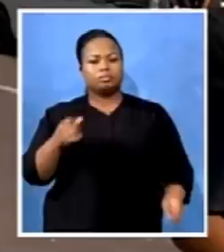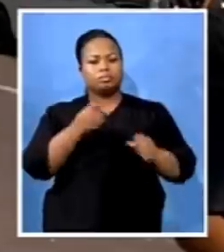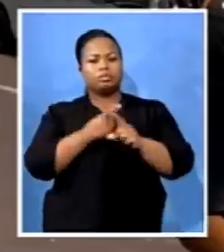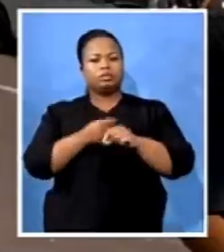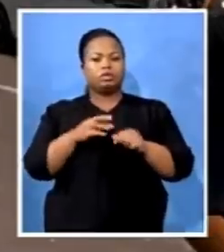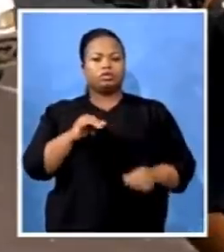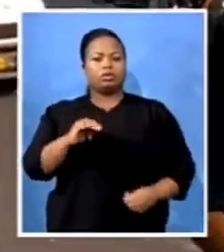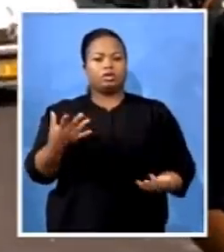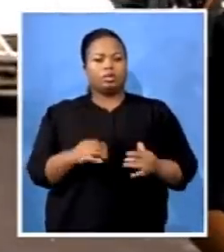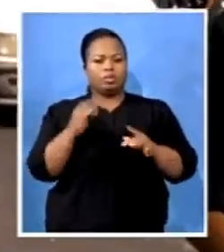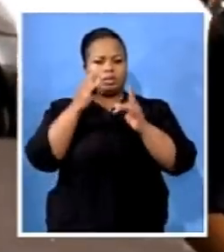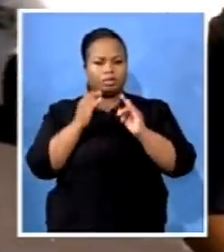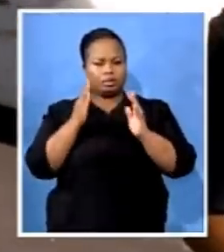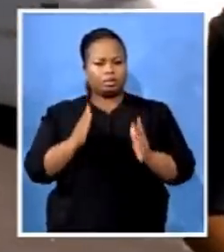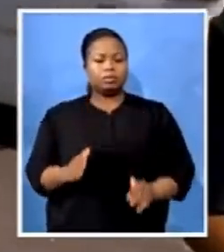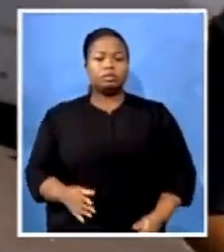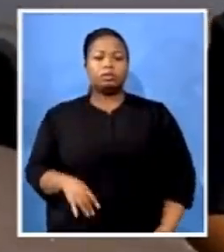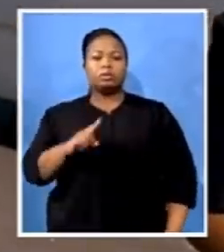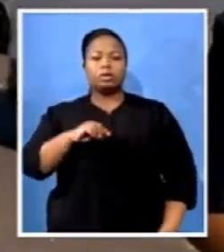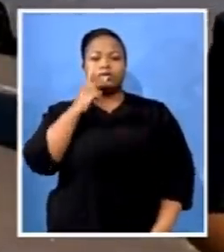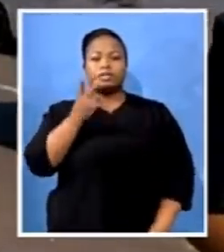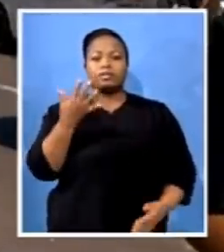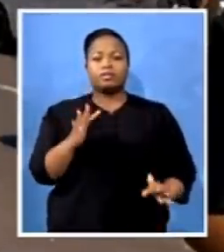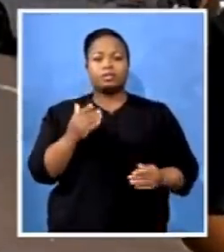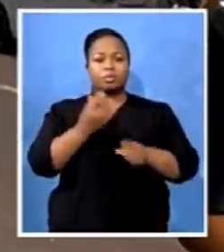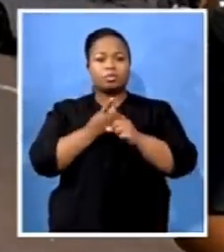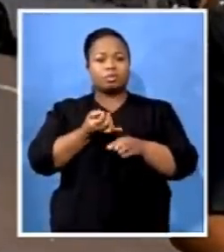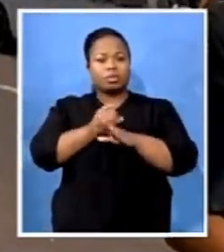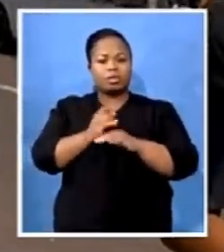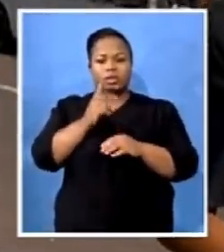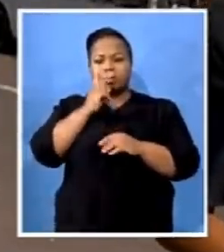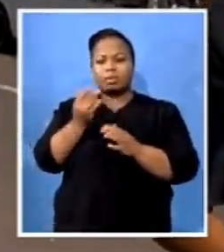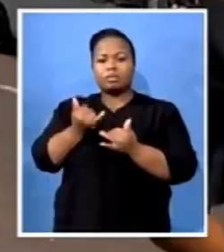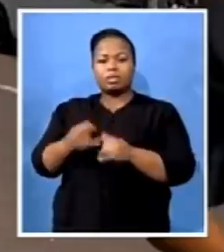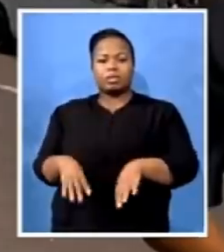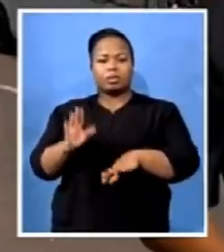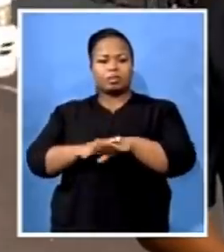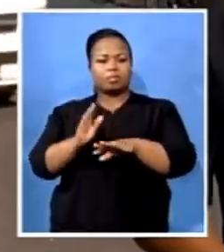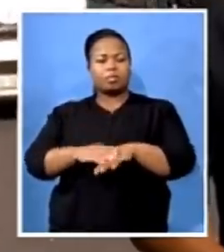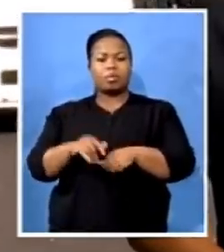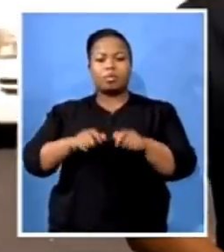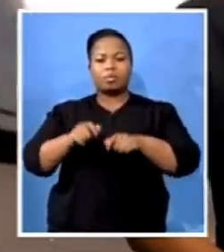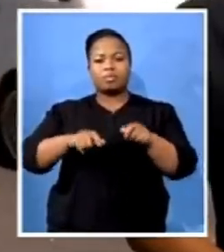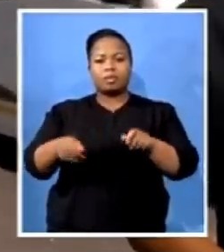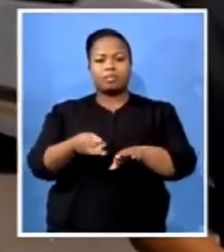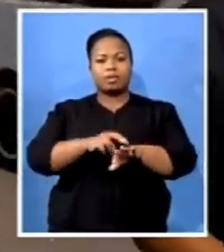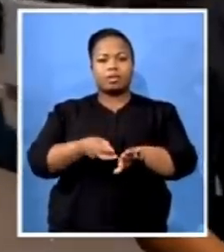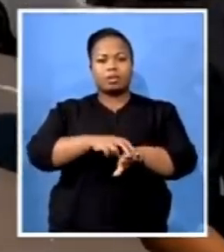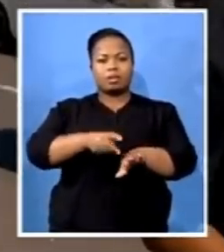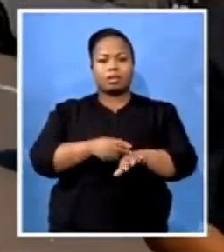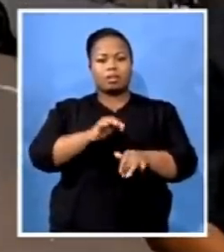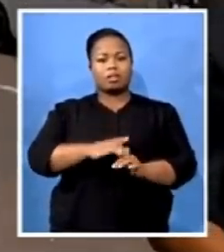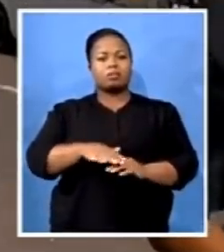Bellville earlier on, it seems as though the numbers of commuters have indeed increased since the relaxation